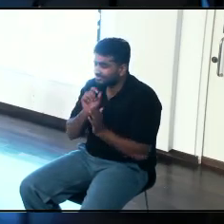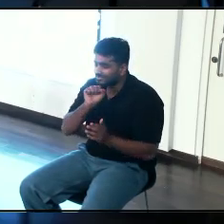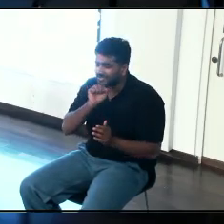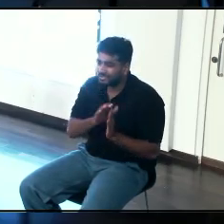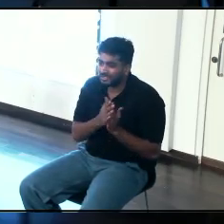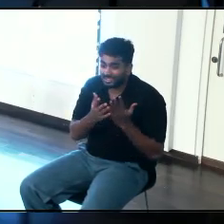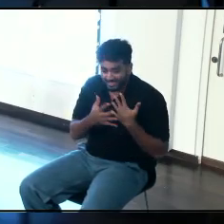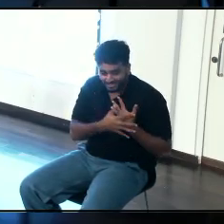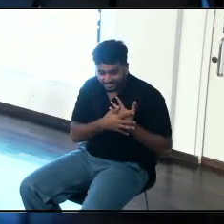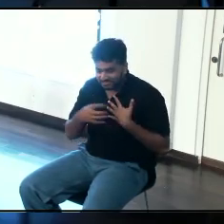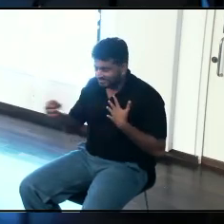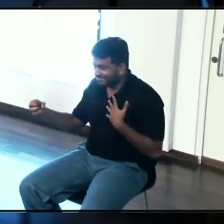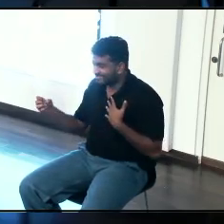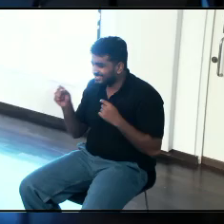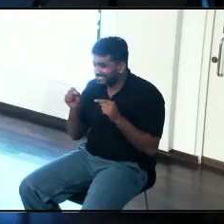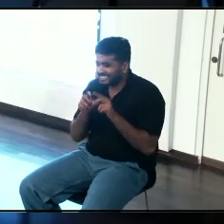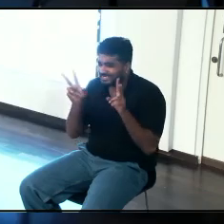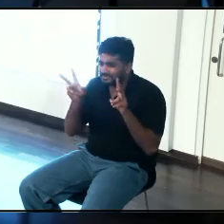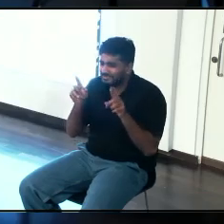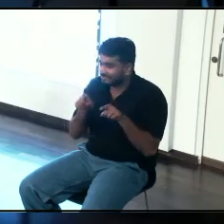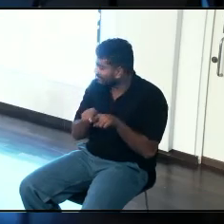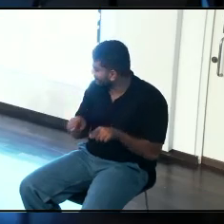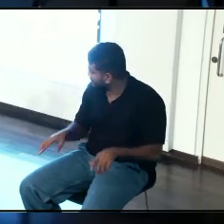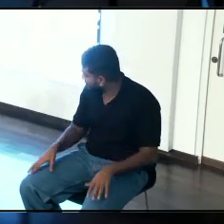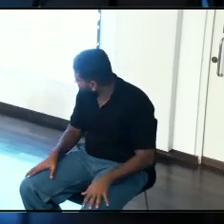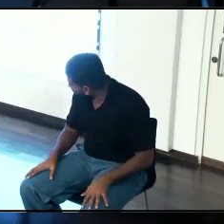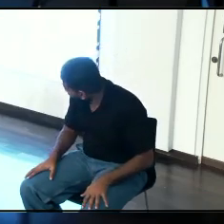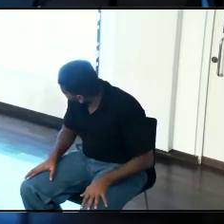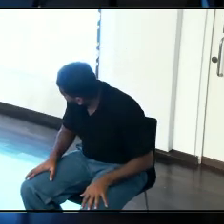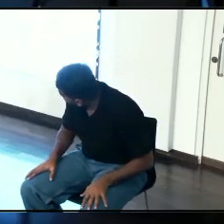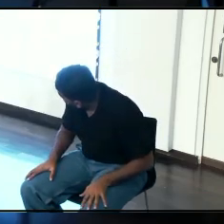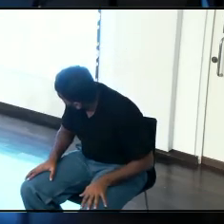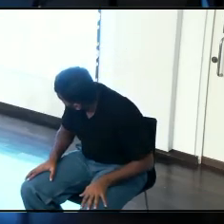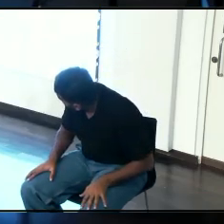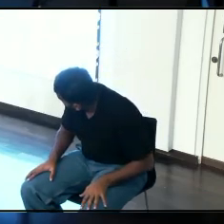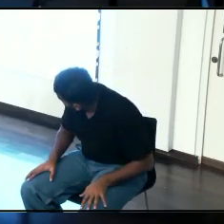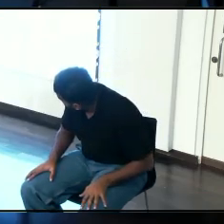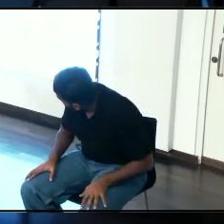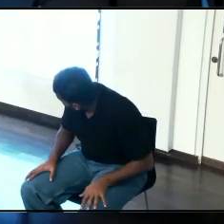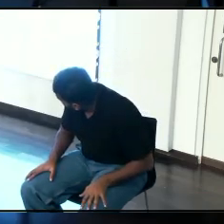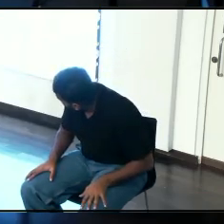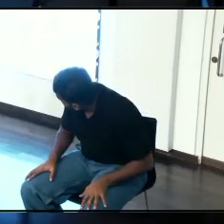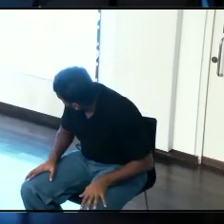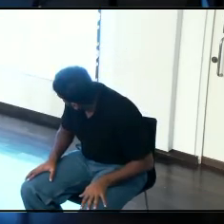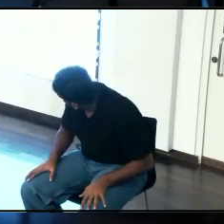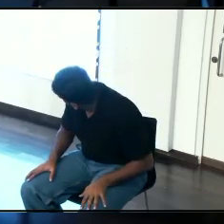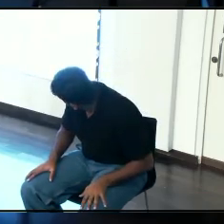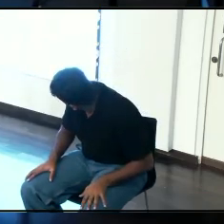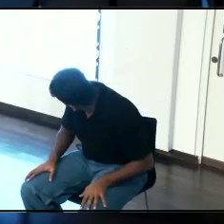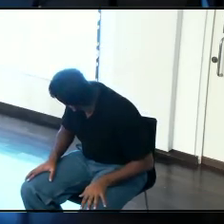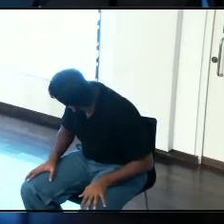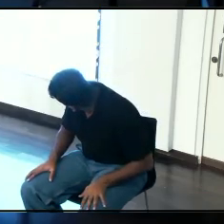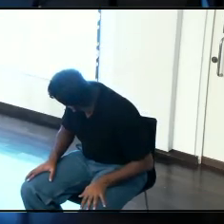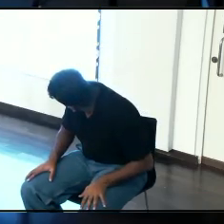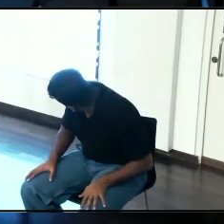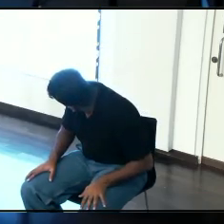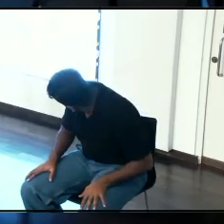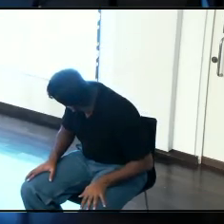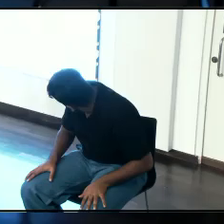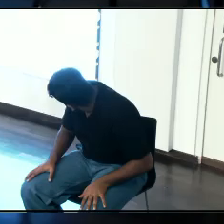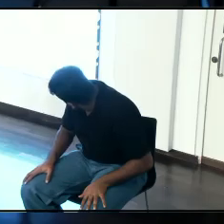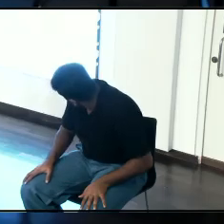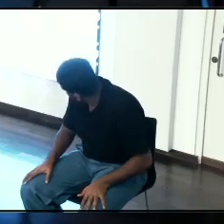Inspirational. I'll answer it slightly different way. Correct me if I'm wrong. And future